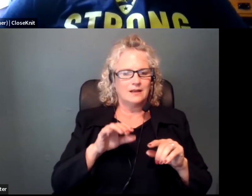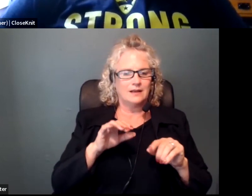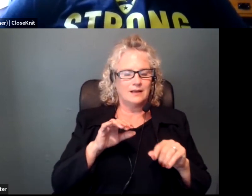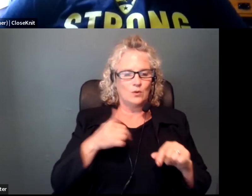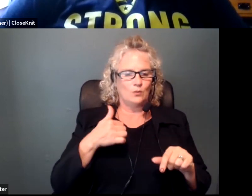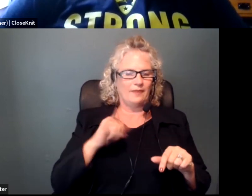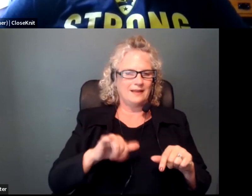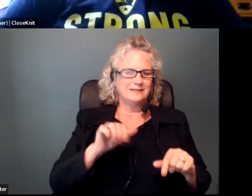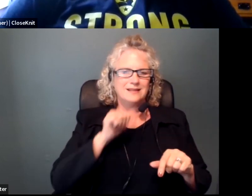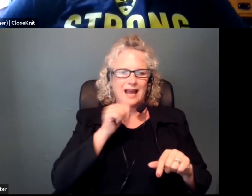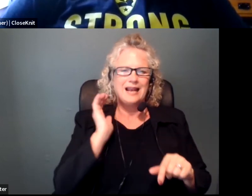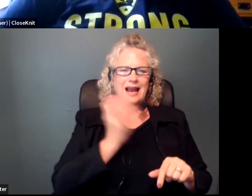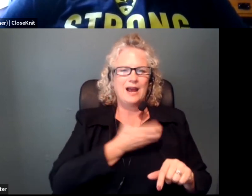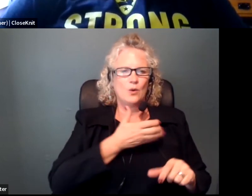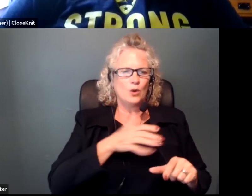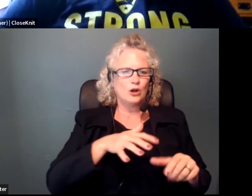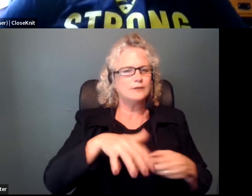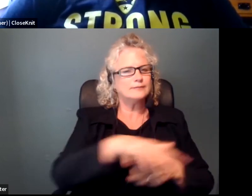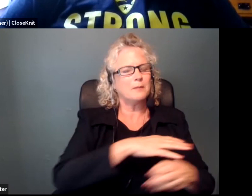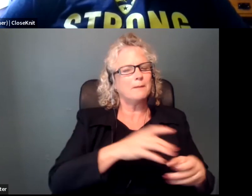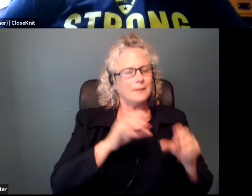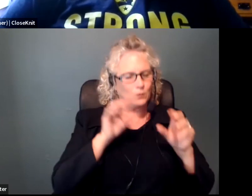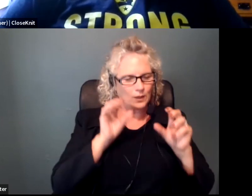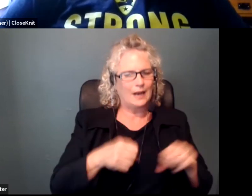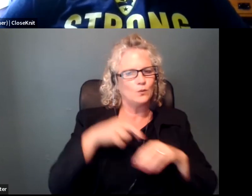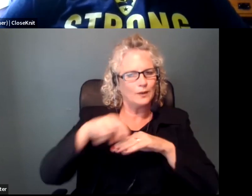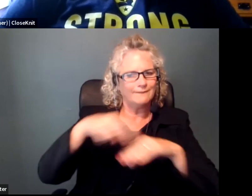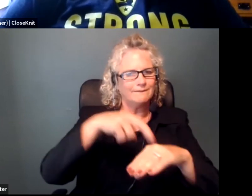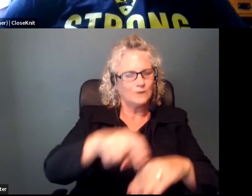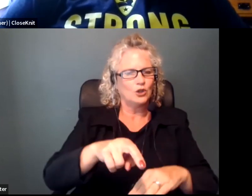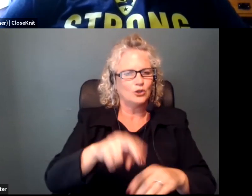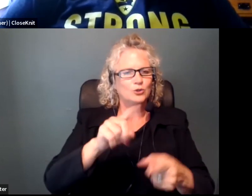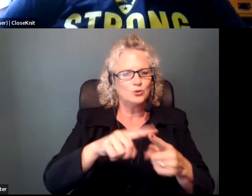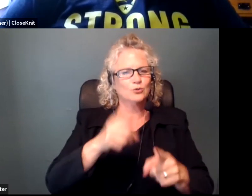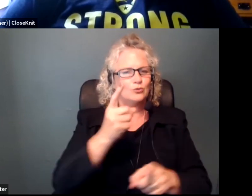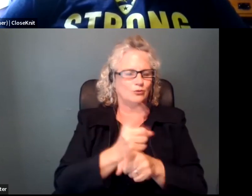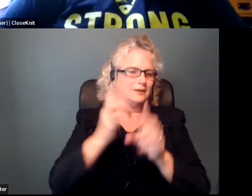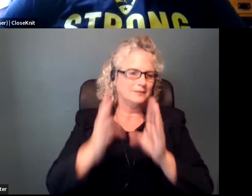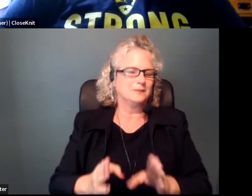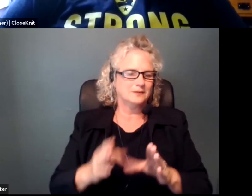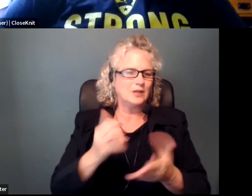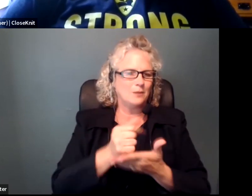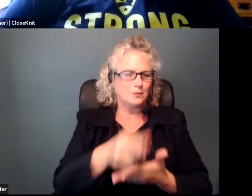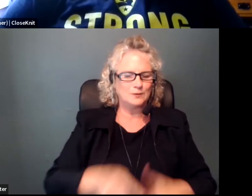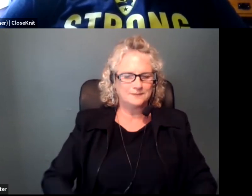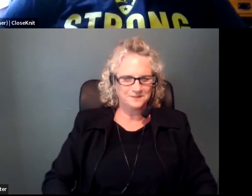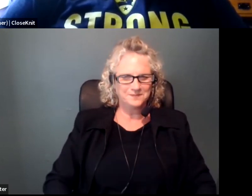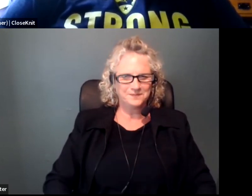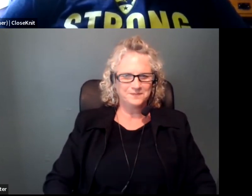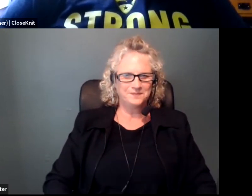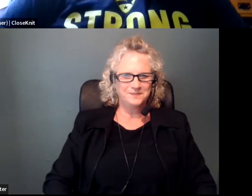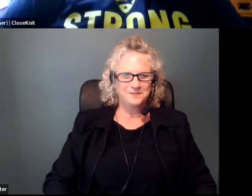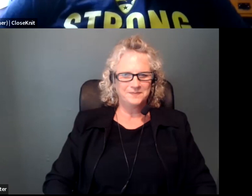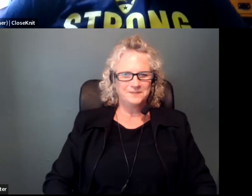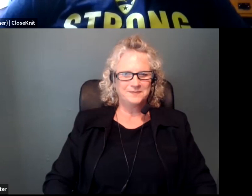but I can definitely talk through your different options and get you pointed in the right direction. Great, thank you.